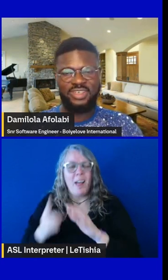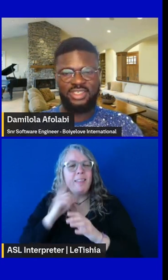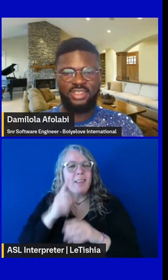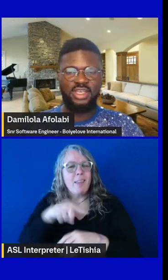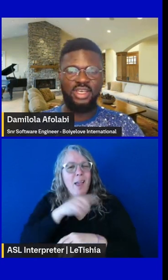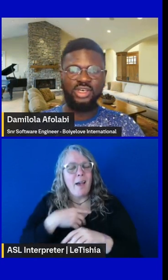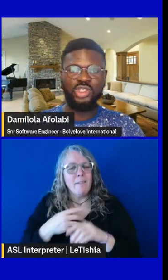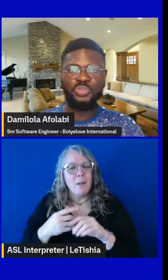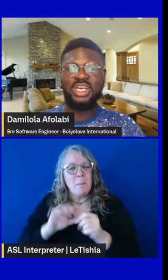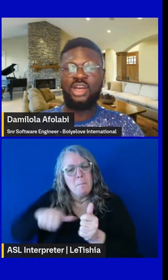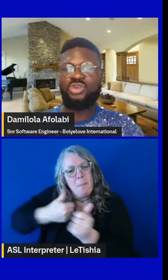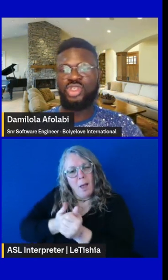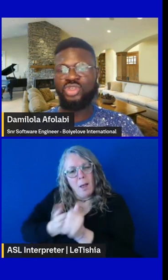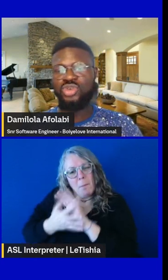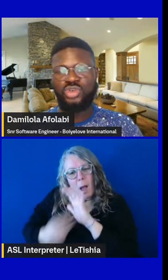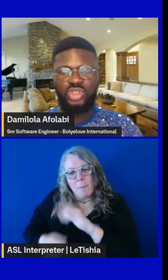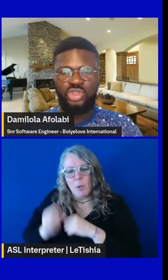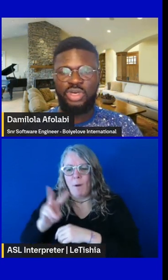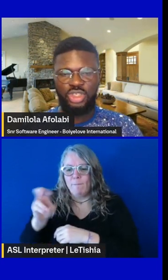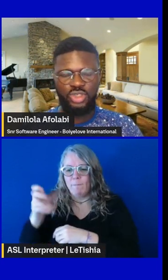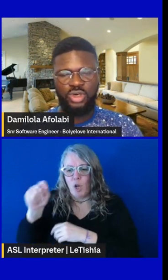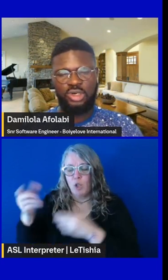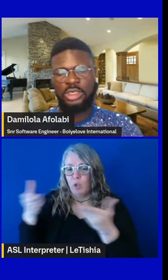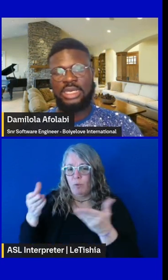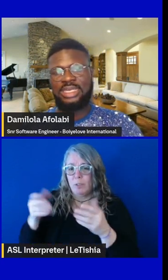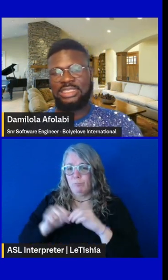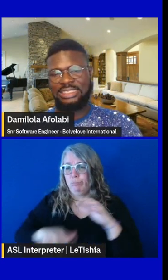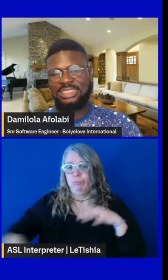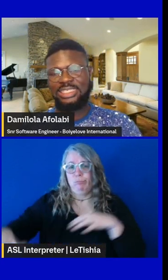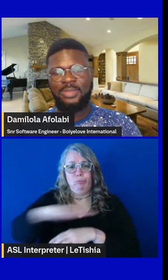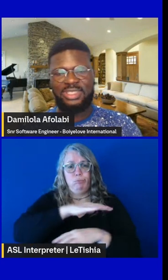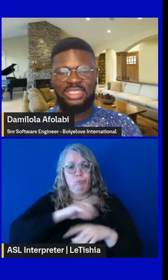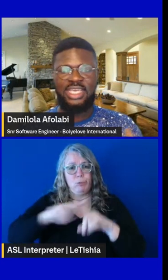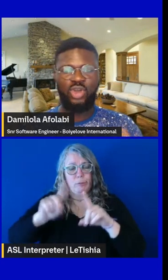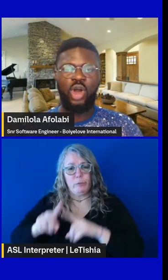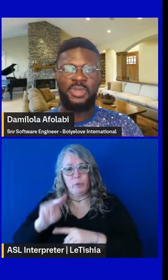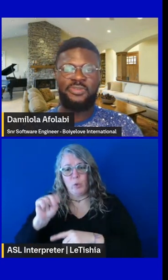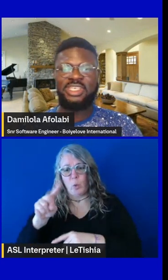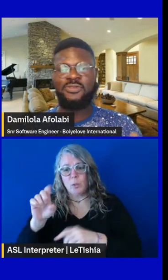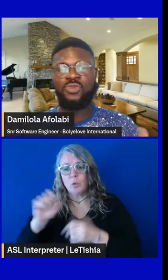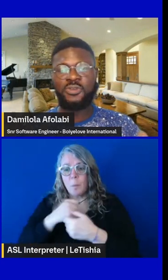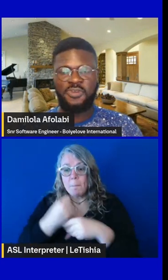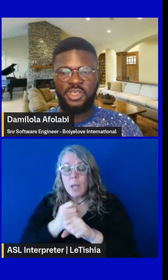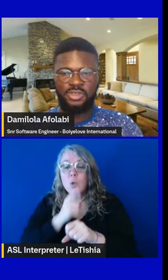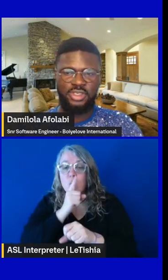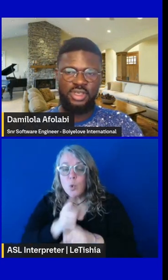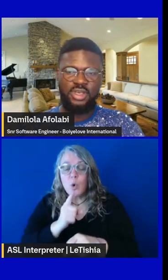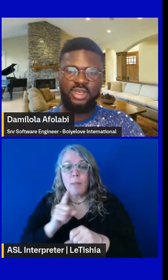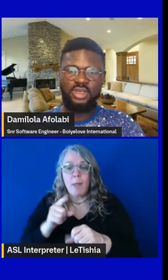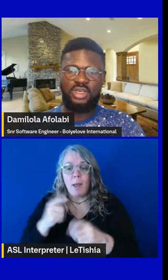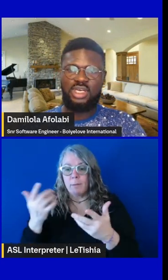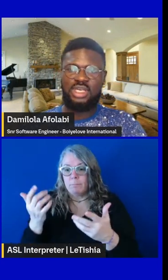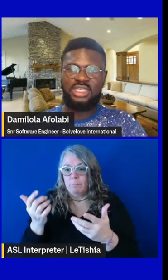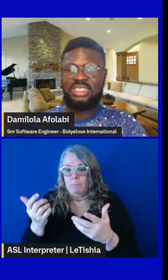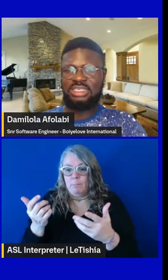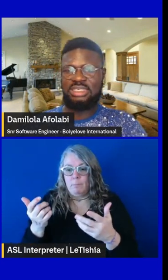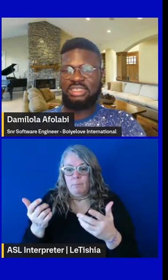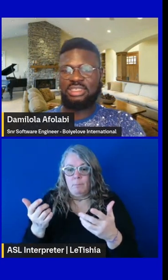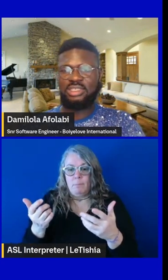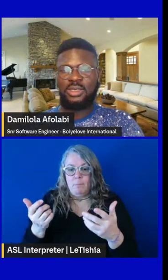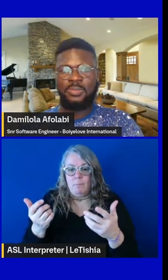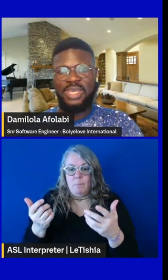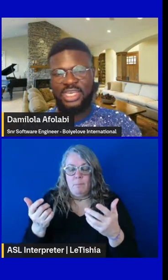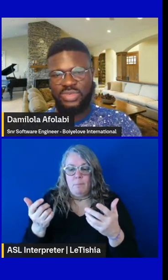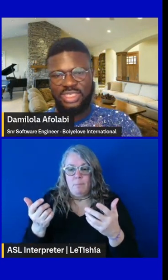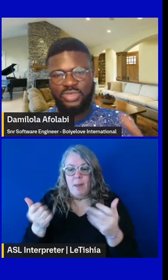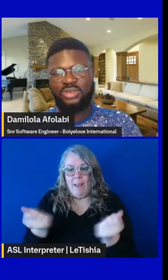Vault servers, spread across nodes to ensure that system stays up even if one fails. This